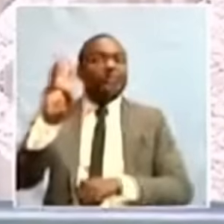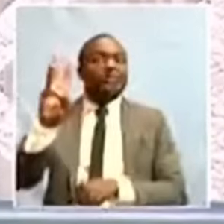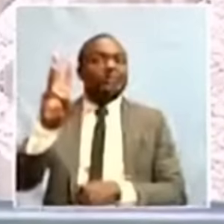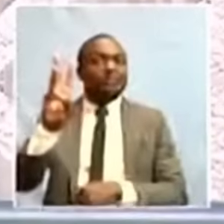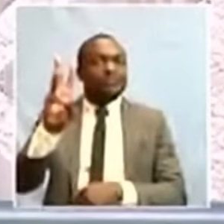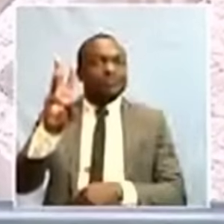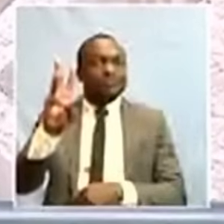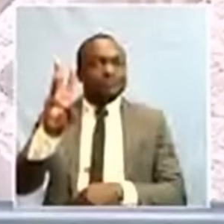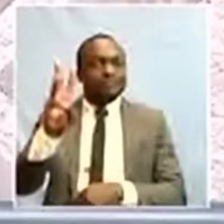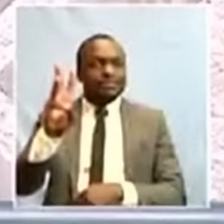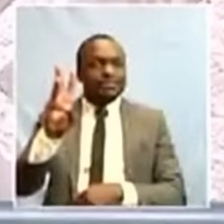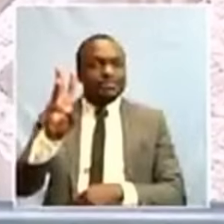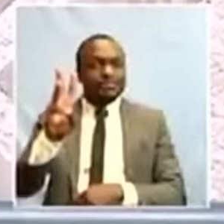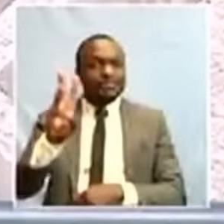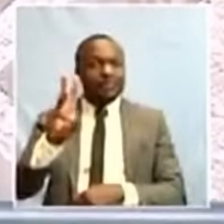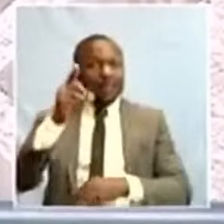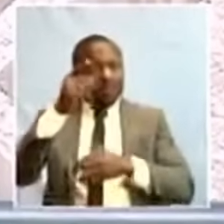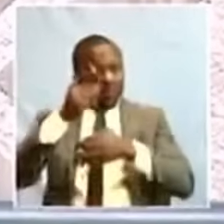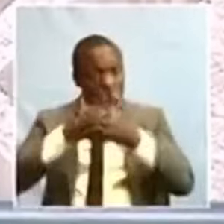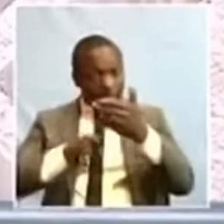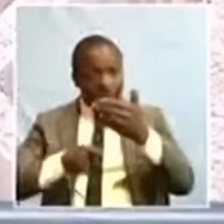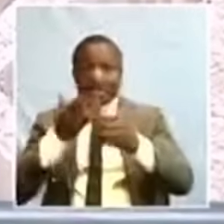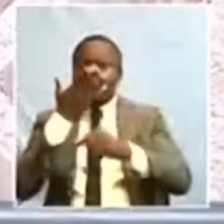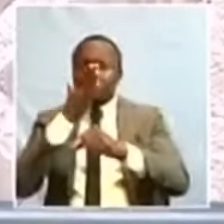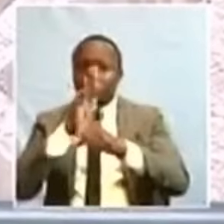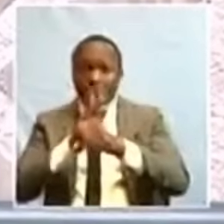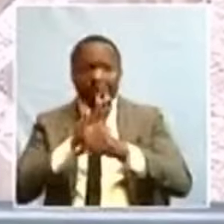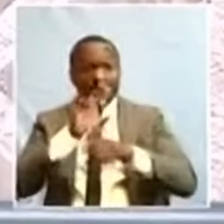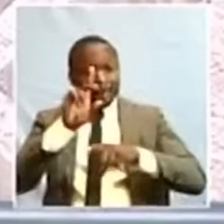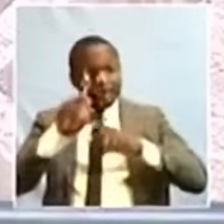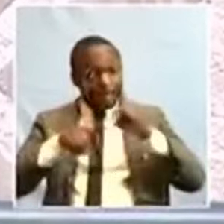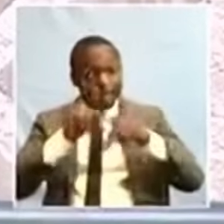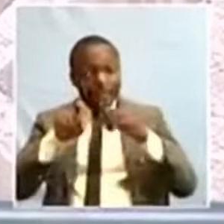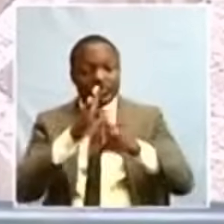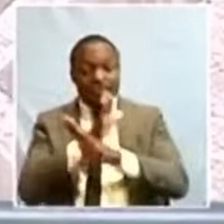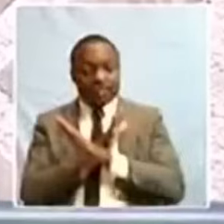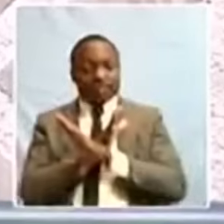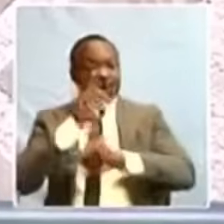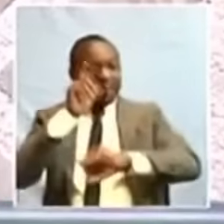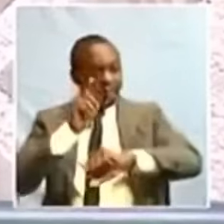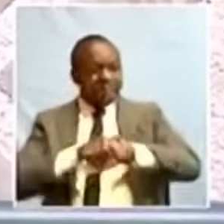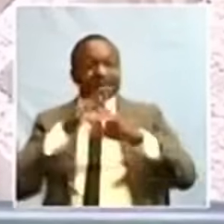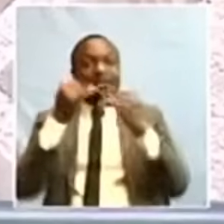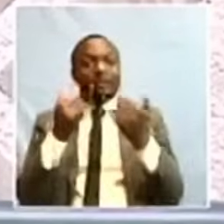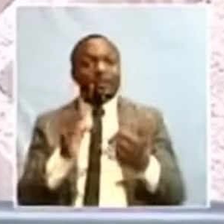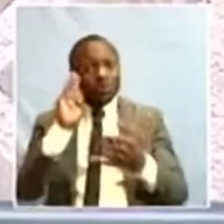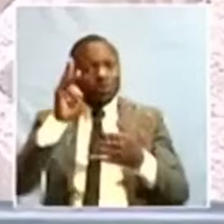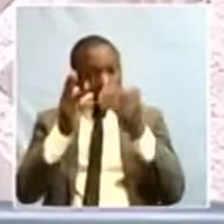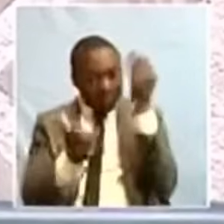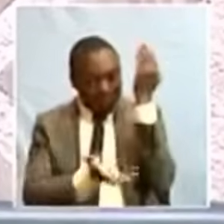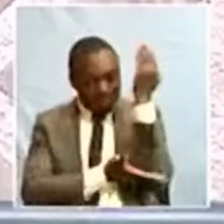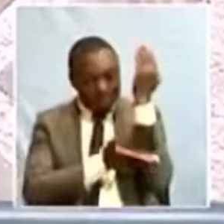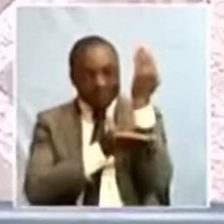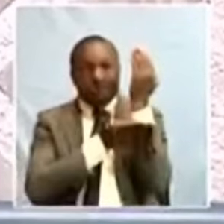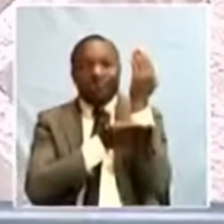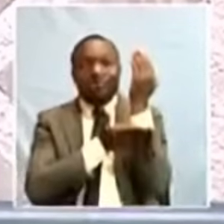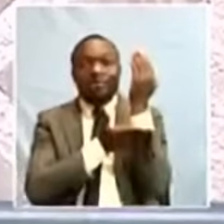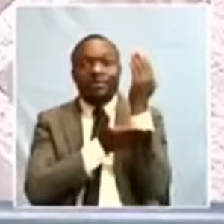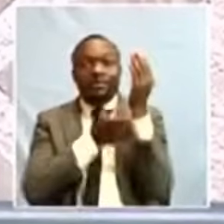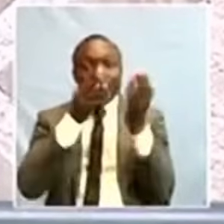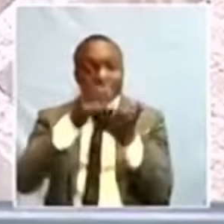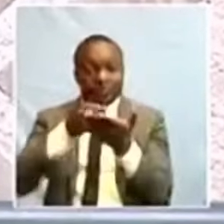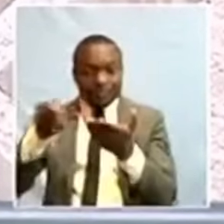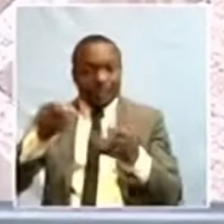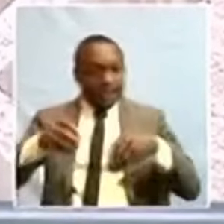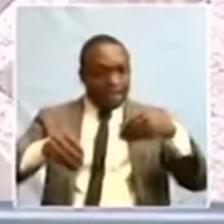2025-2026, what are you promising the Zambian people this time around that you are going to improve in terms of